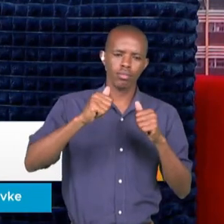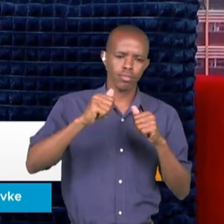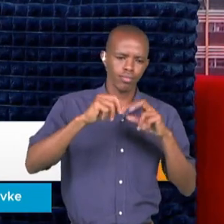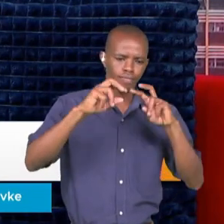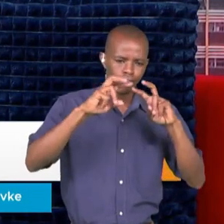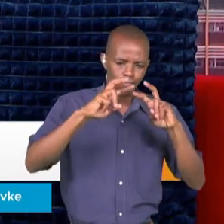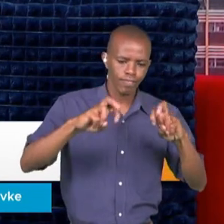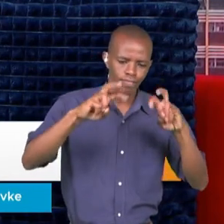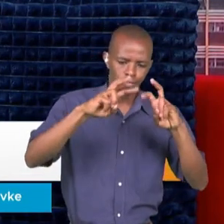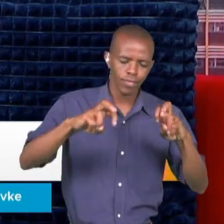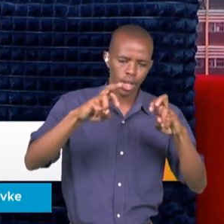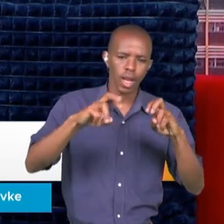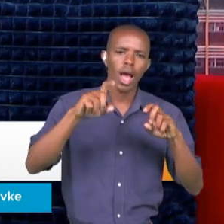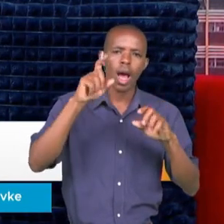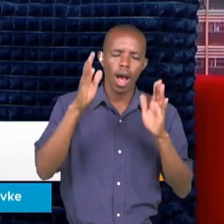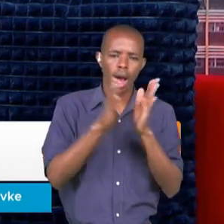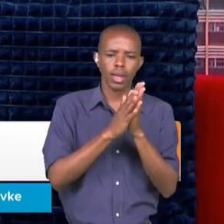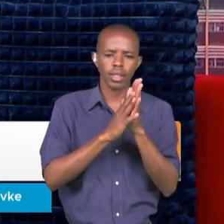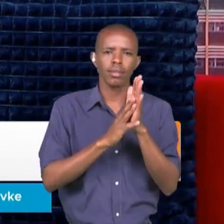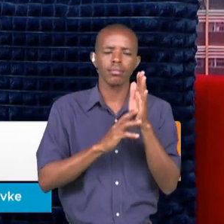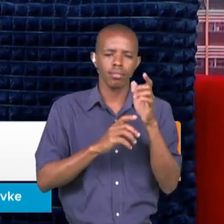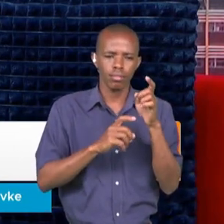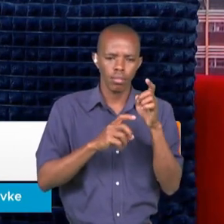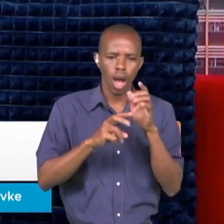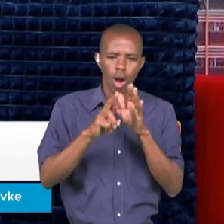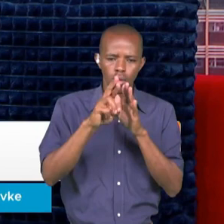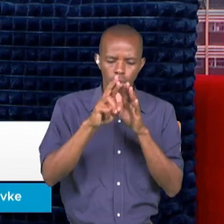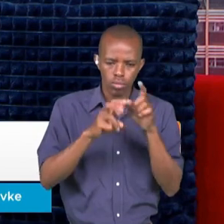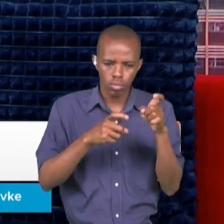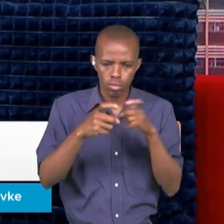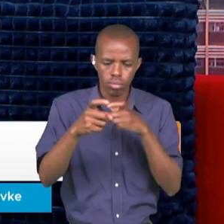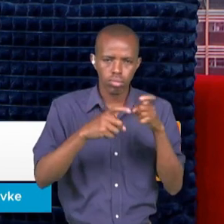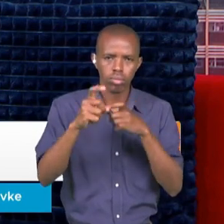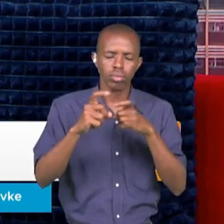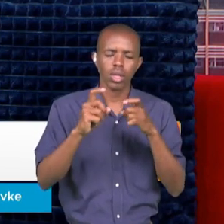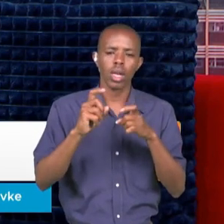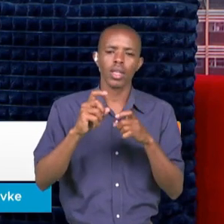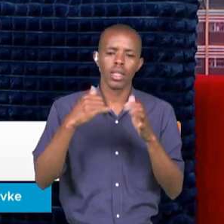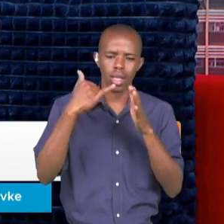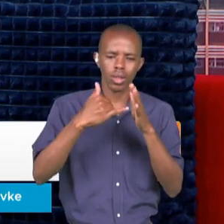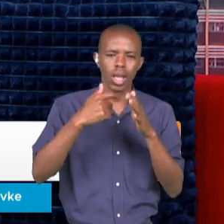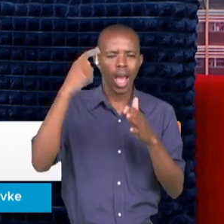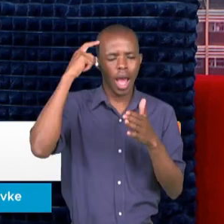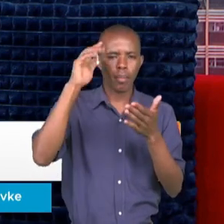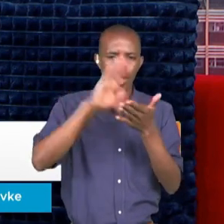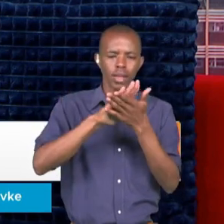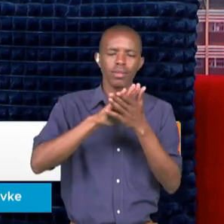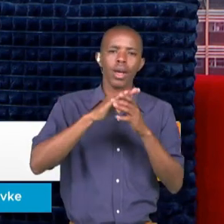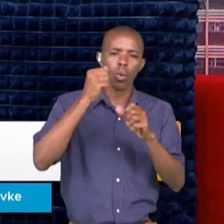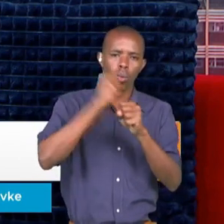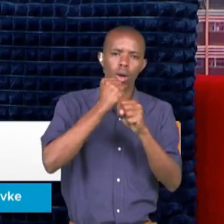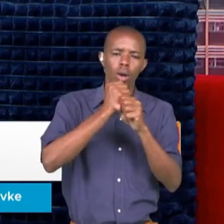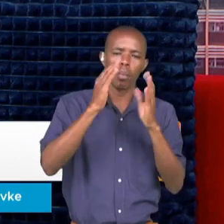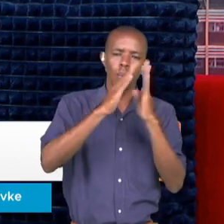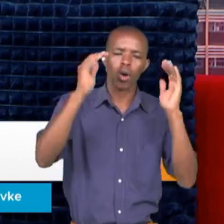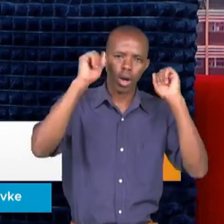that's supposed to regulate the industry. Okay. And I believe they can do more to ensure that some of these